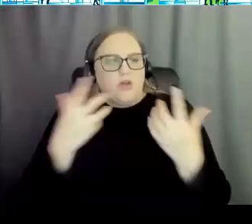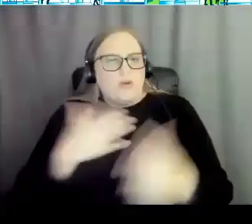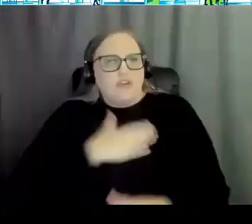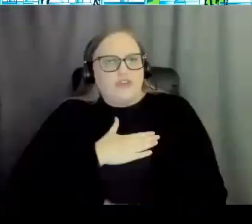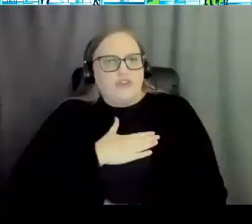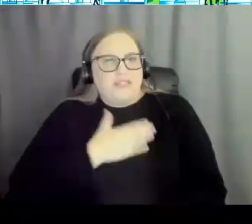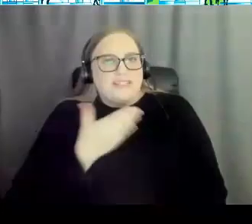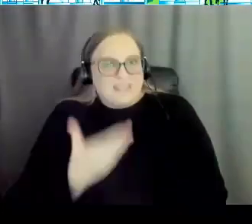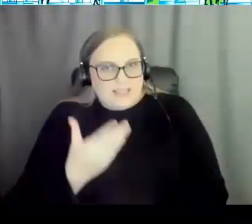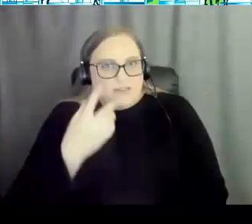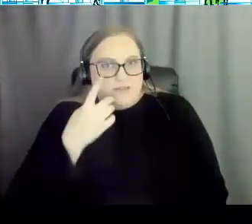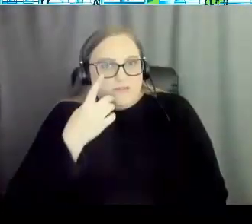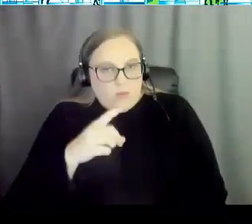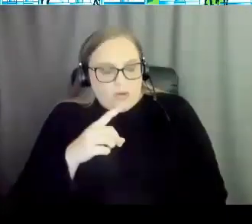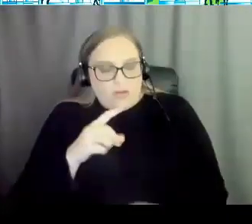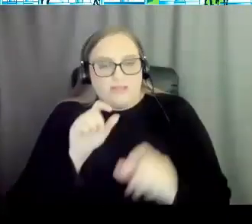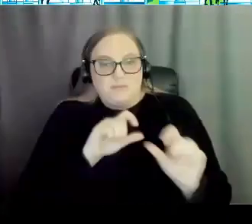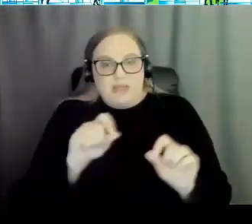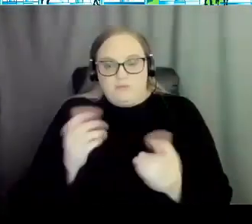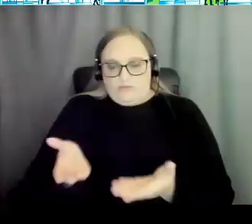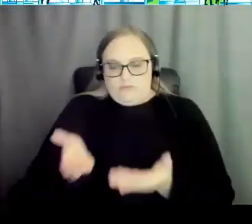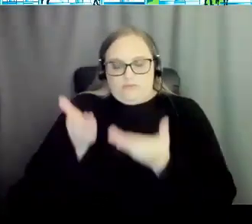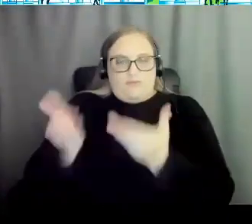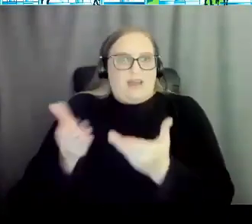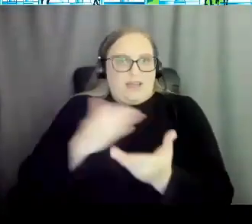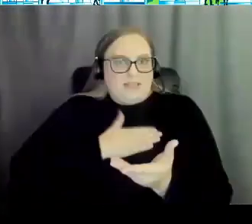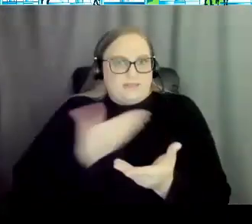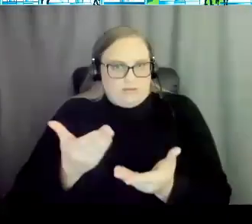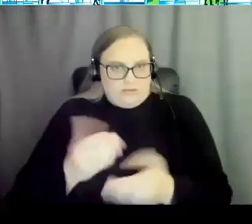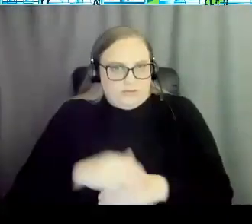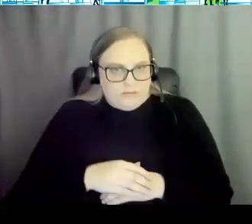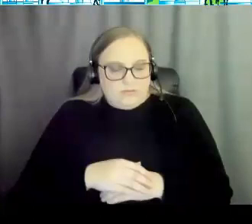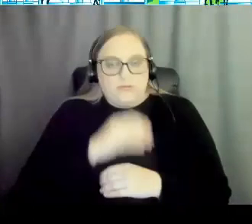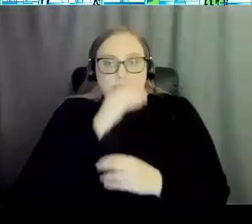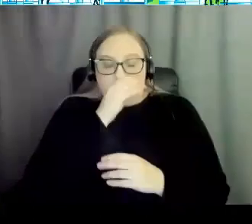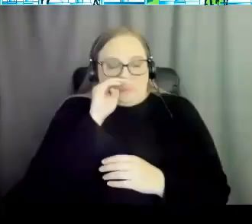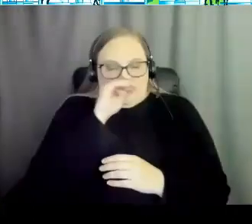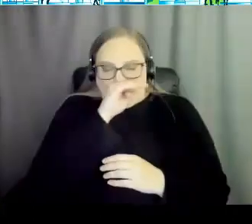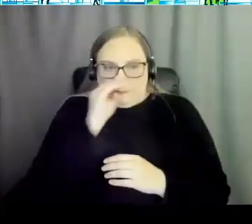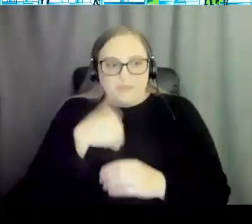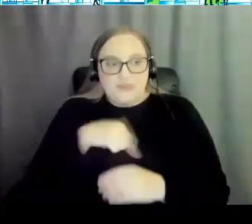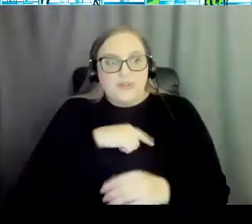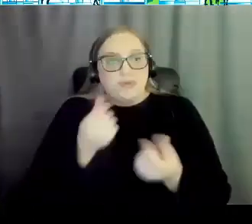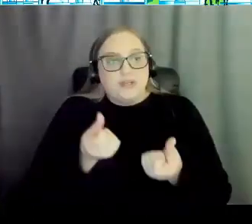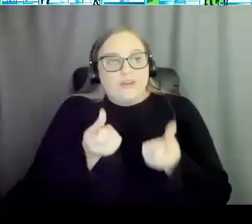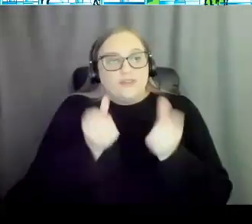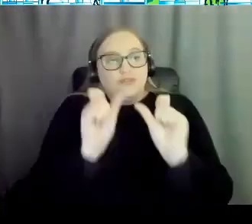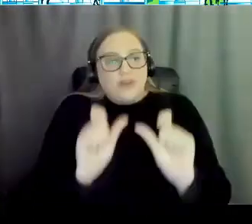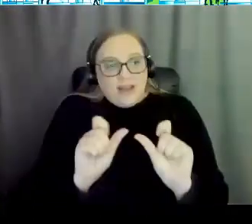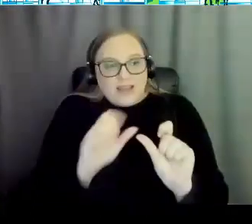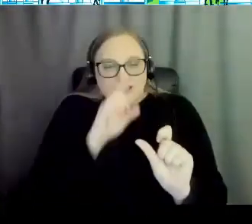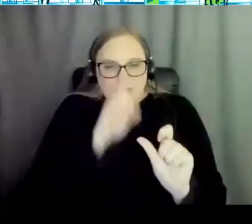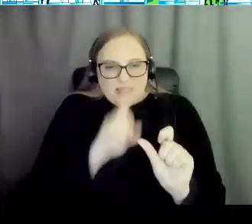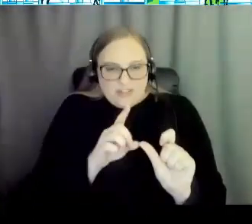order to provide enduring consent. And so what we are trying to do is ensure that people have the information